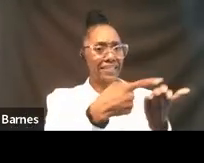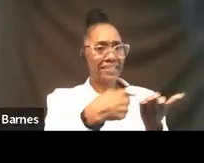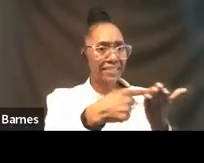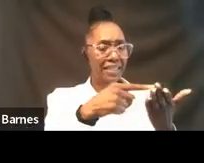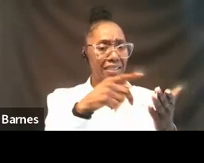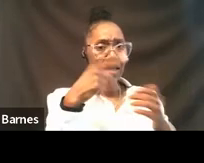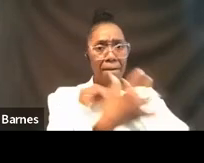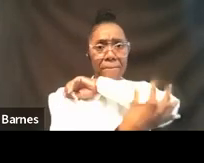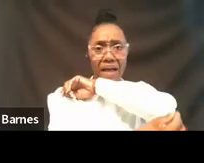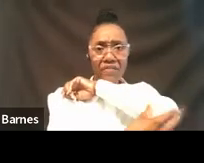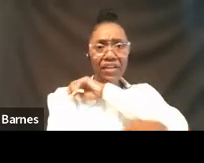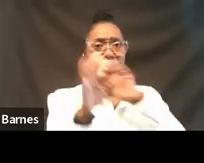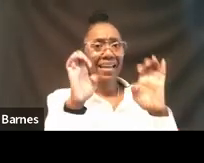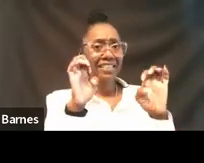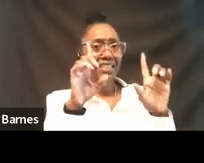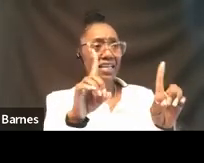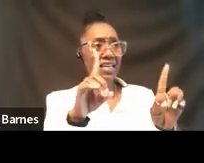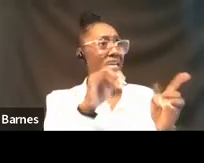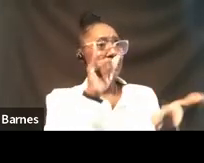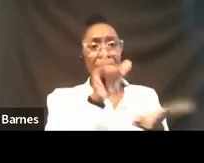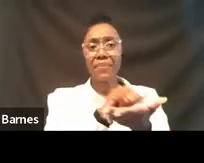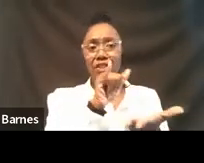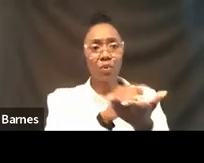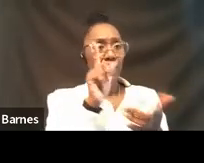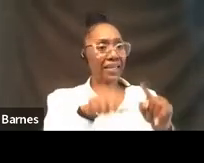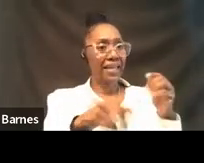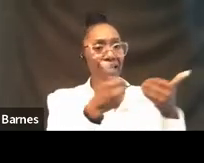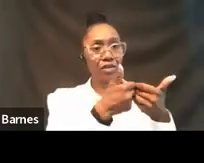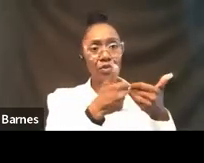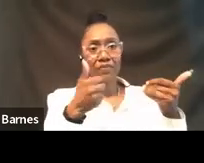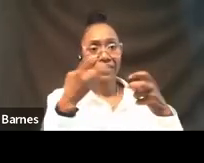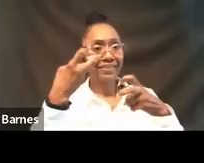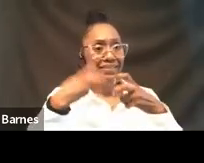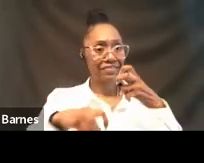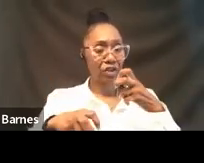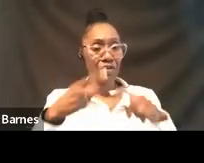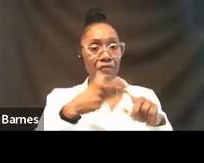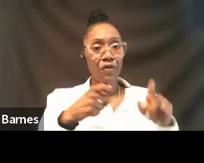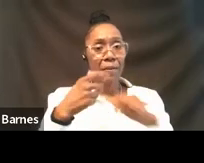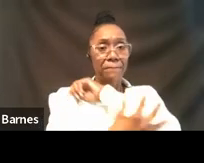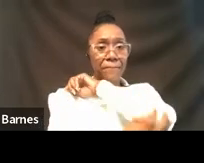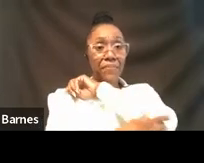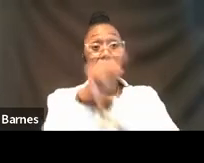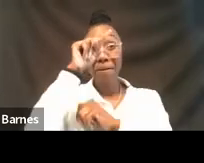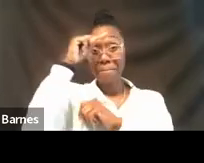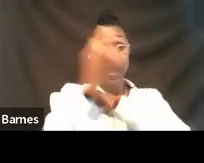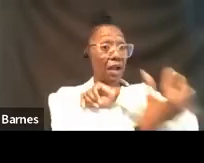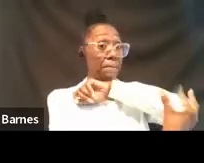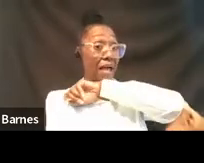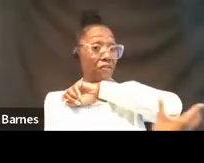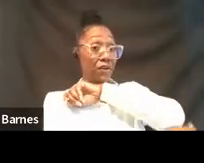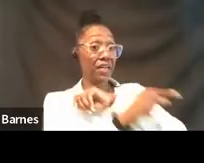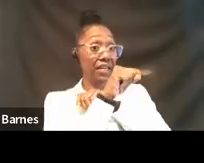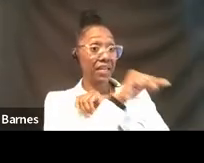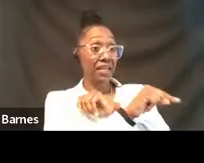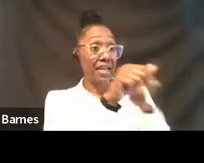educational attainment, it is impossible to separate racial difficulty from poverty. The Black poverty rate overall in Memphis